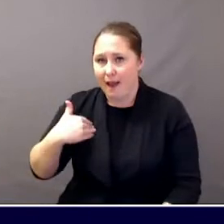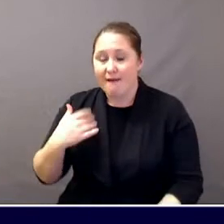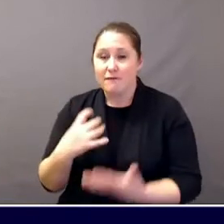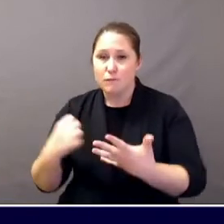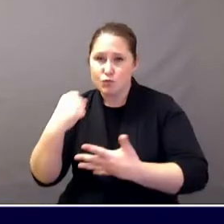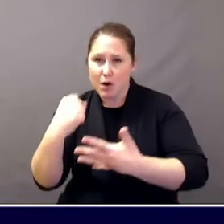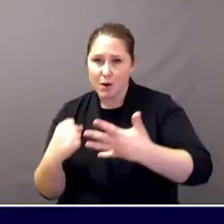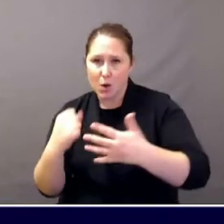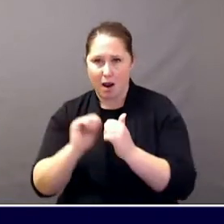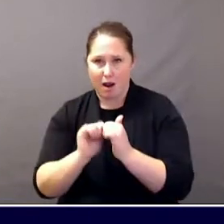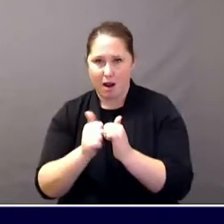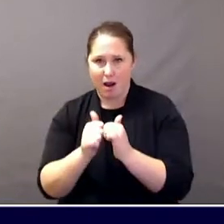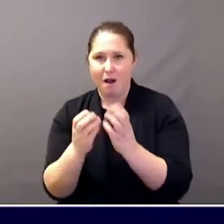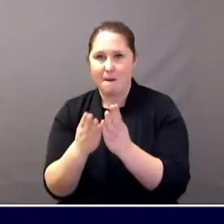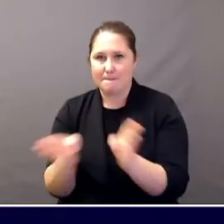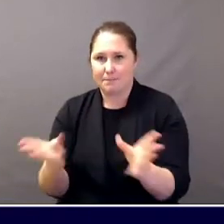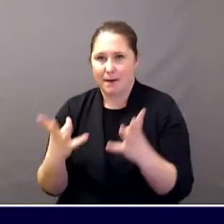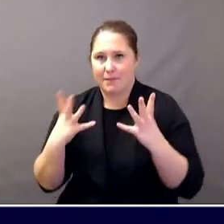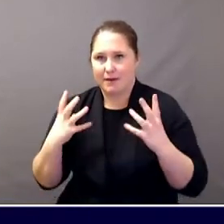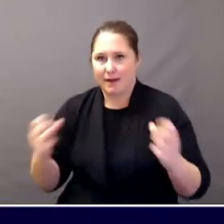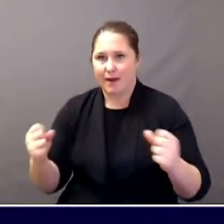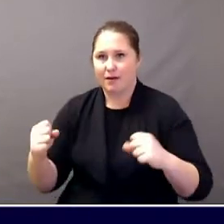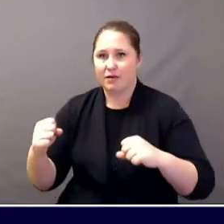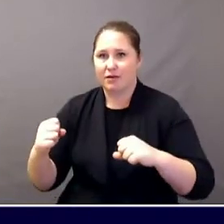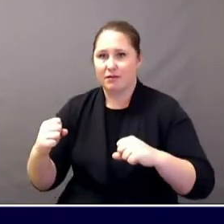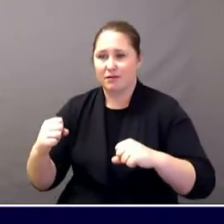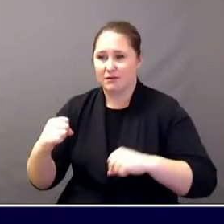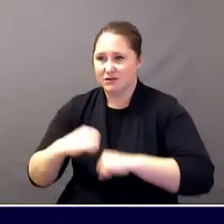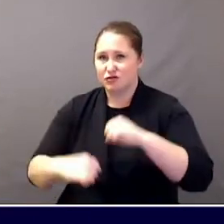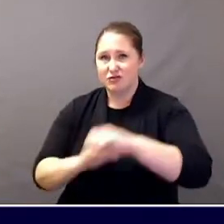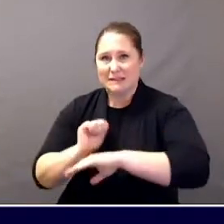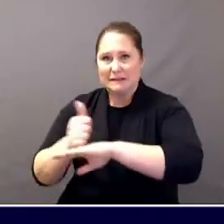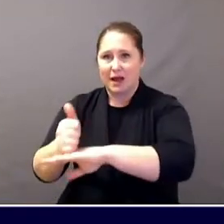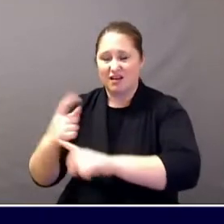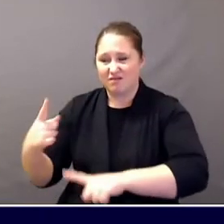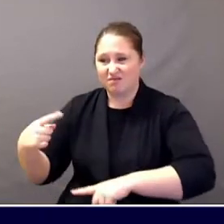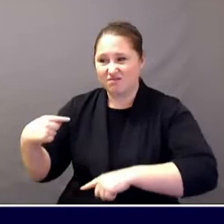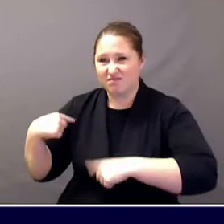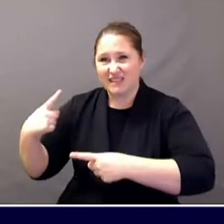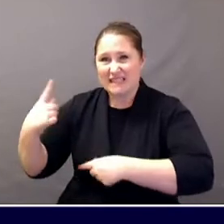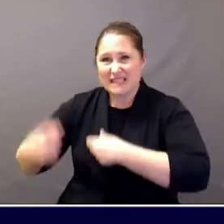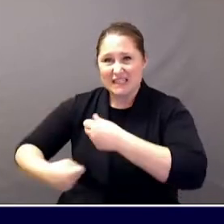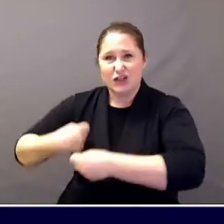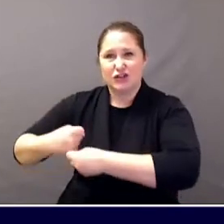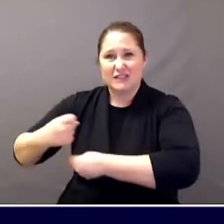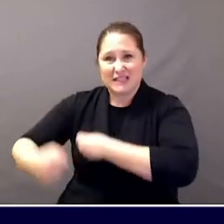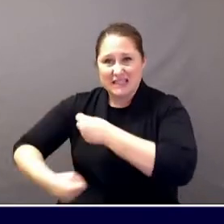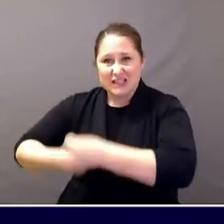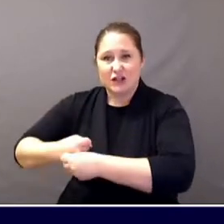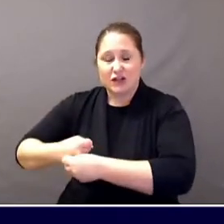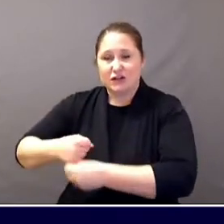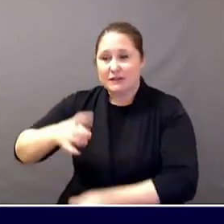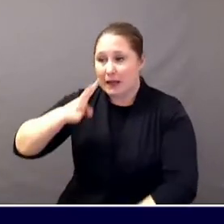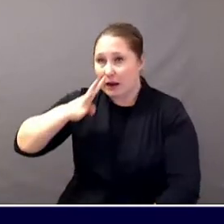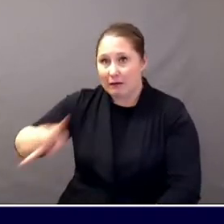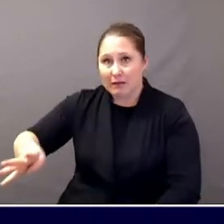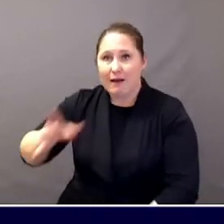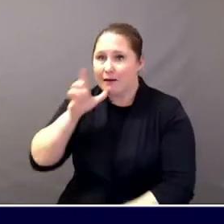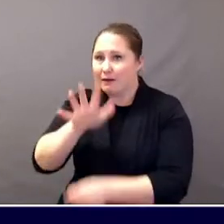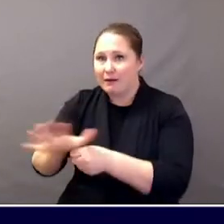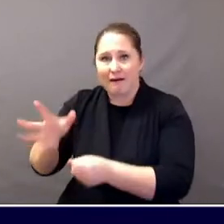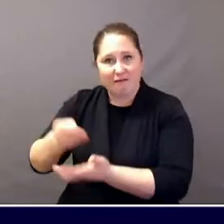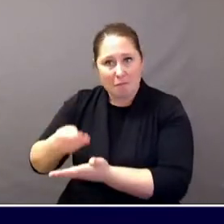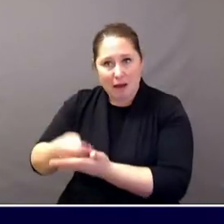rebuild the public health infrastructure that suffered for so long in previous years. We are rebuilding that, and we are focusing